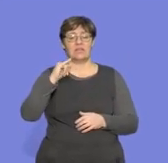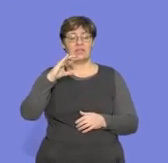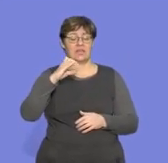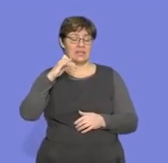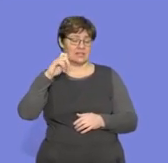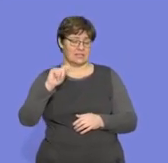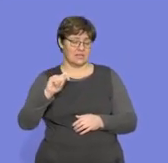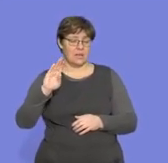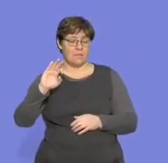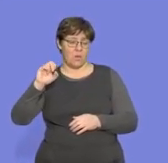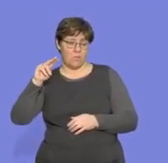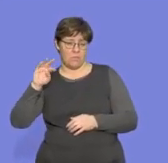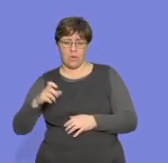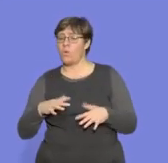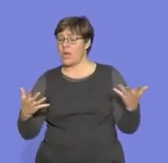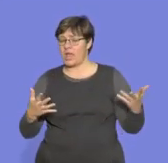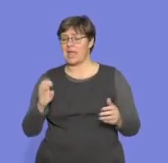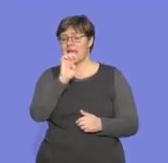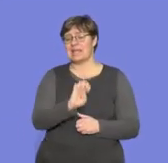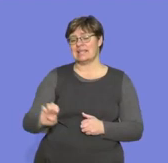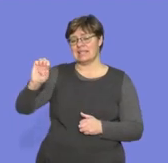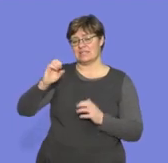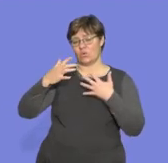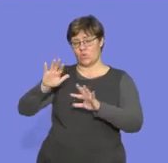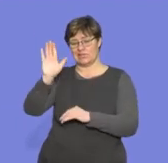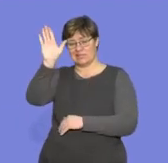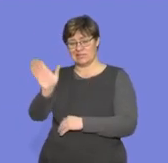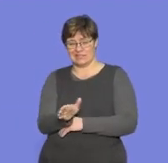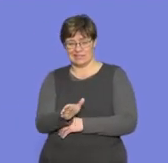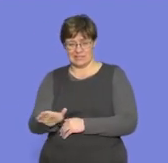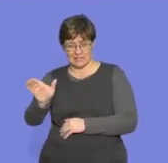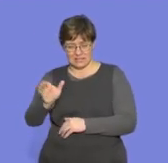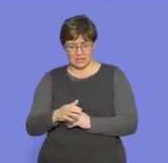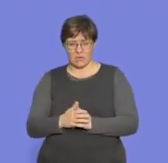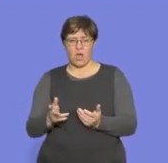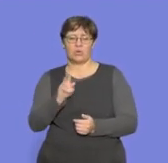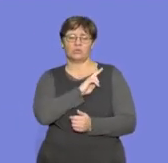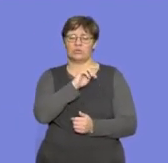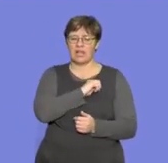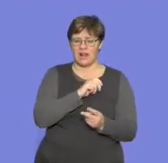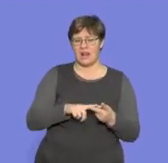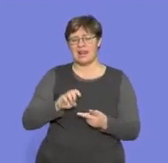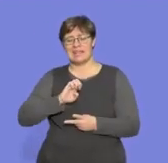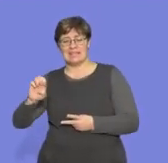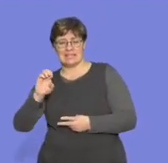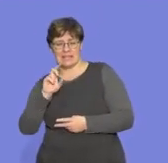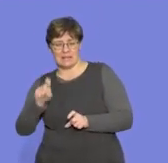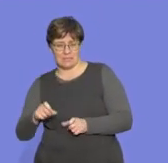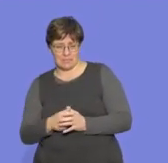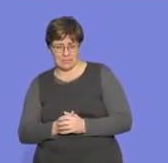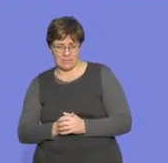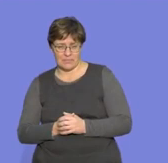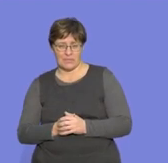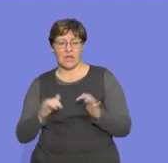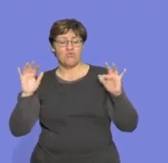patches that are South found Africa. along the along the east coast of South KwaZulu-Natal and the Africa. Eastern Along the Cape. east coast of Here the KwaZulu-Natal rainfall and is the fairly Eastern high. Cape. There Here the rainfall is areas